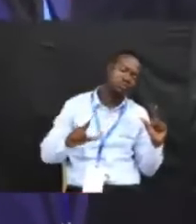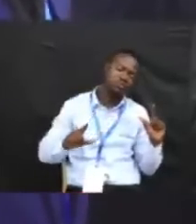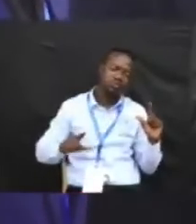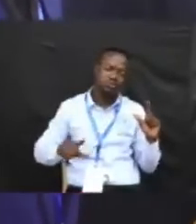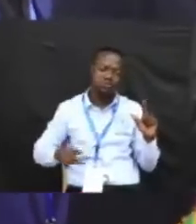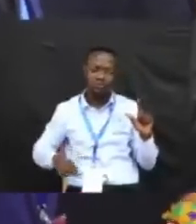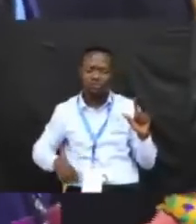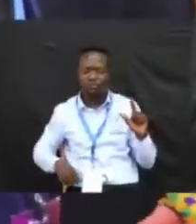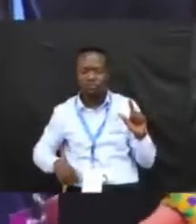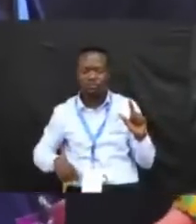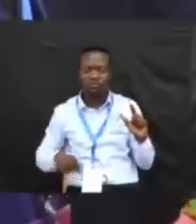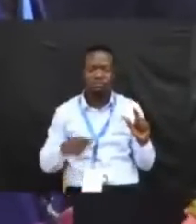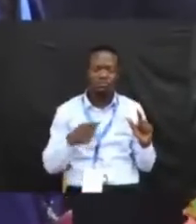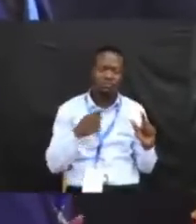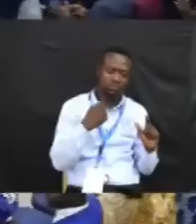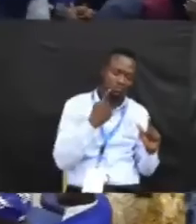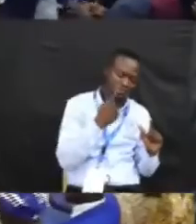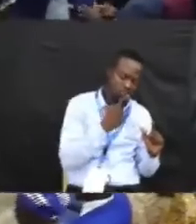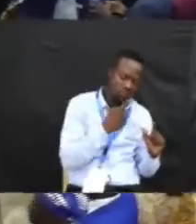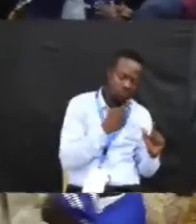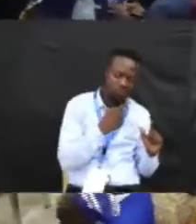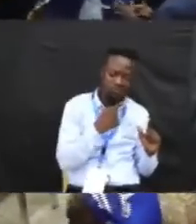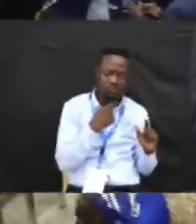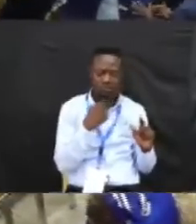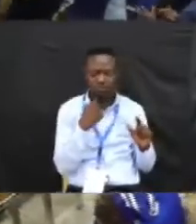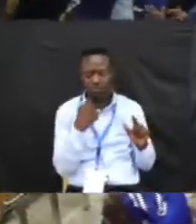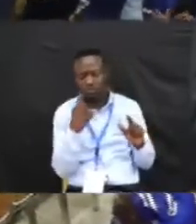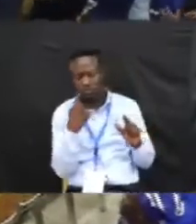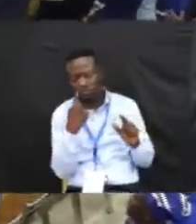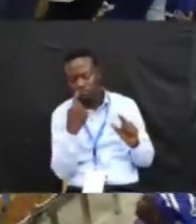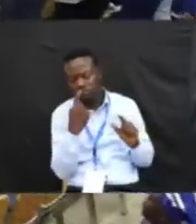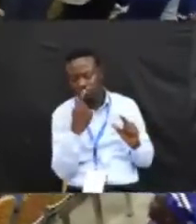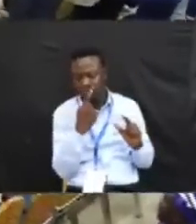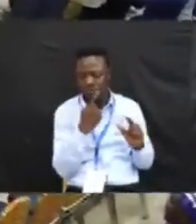higher side. Higher side.